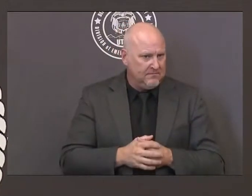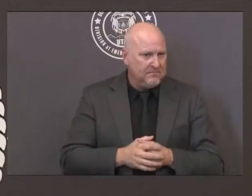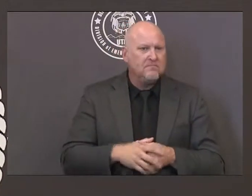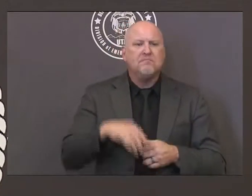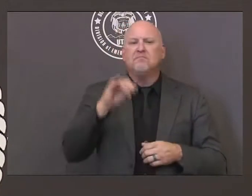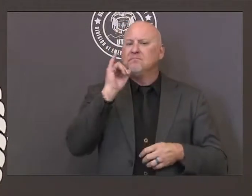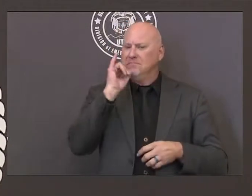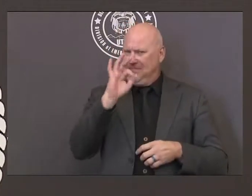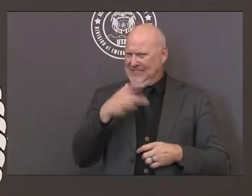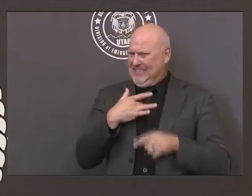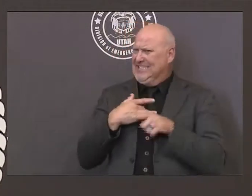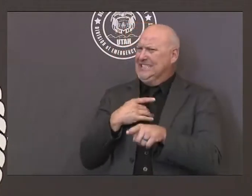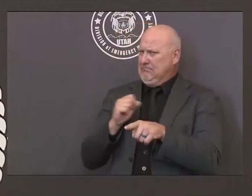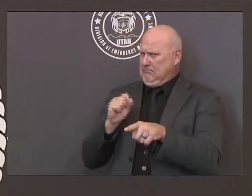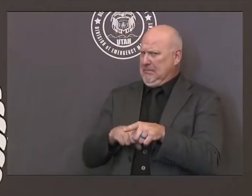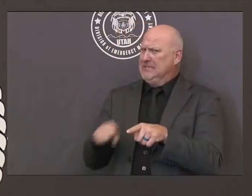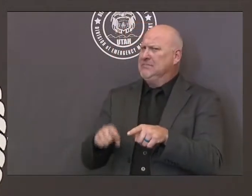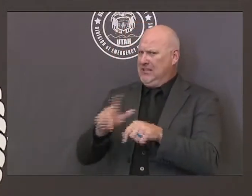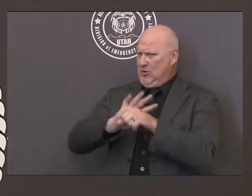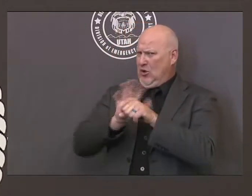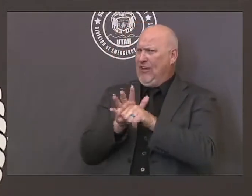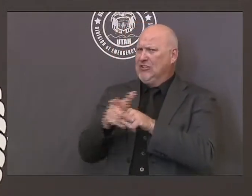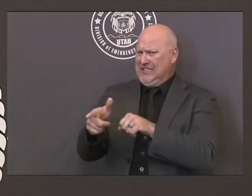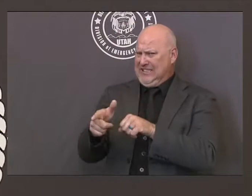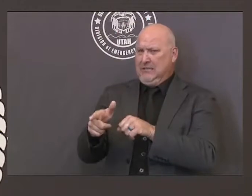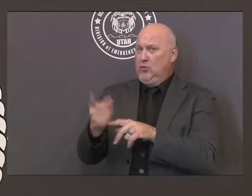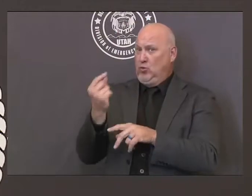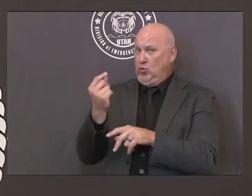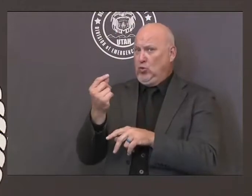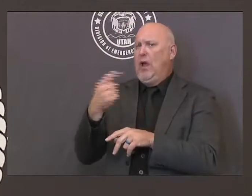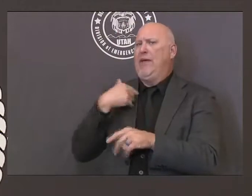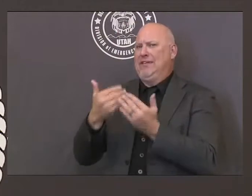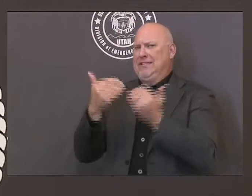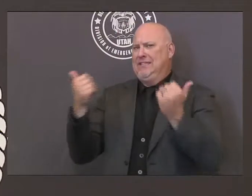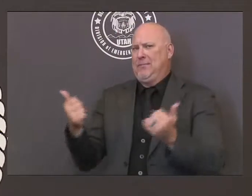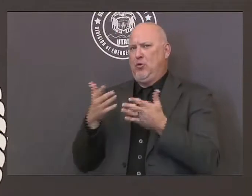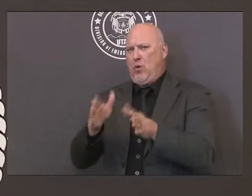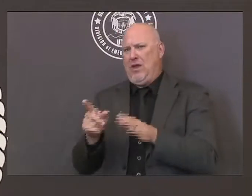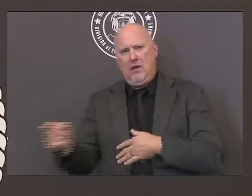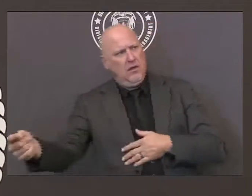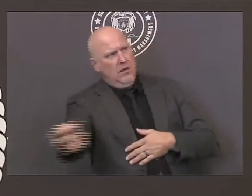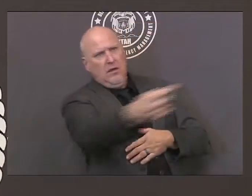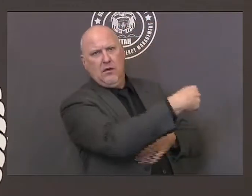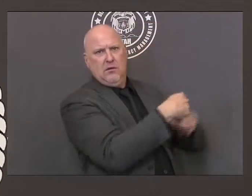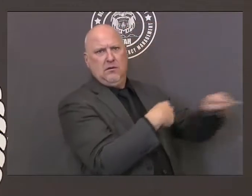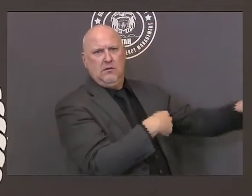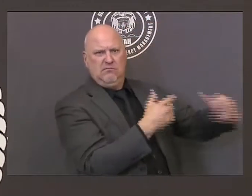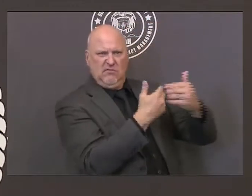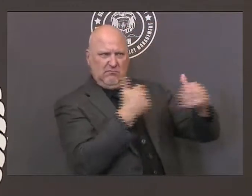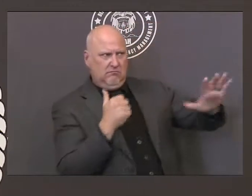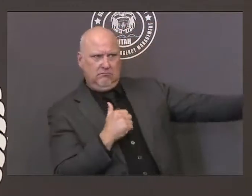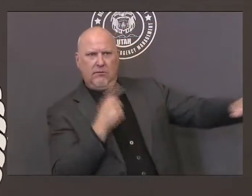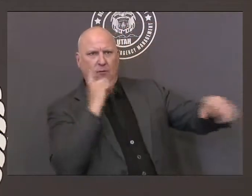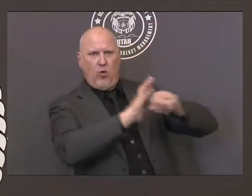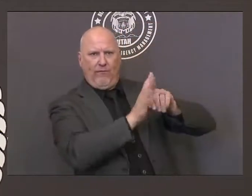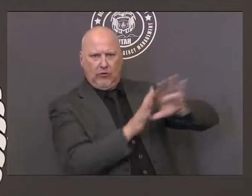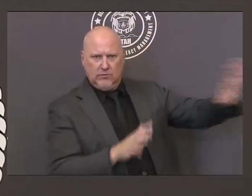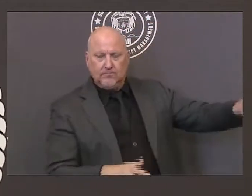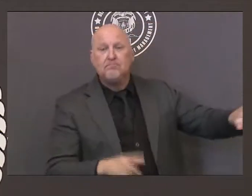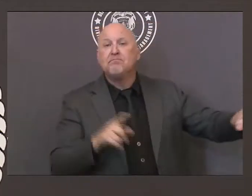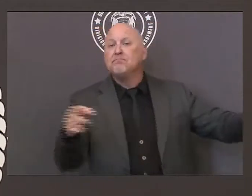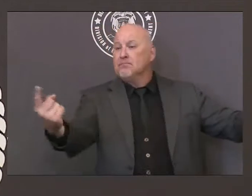other things like you're having heart symptoms or stroke symptoms or other emergencies, then you're moved to a